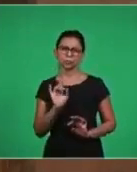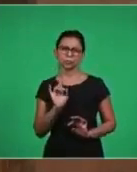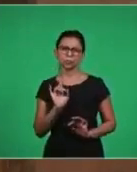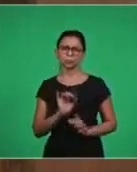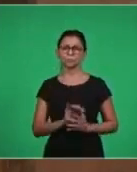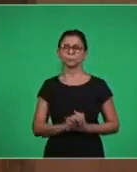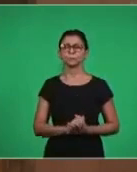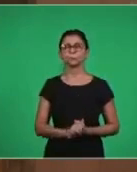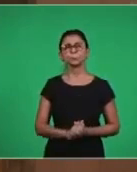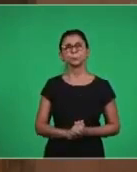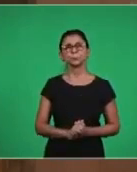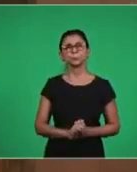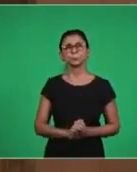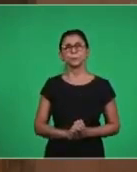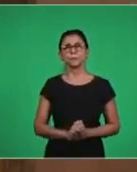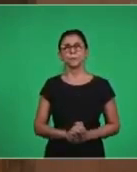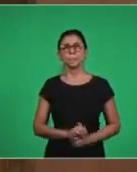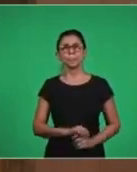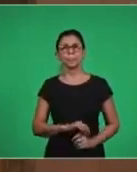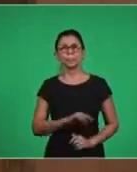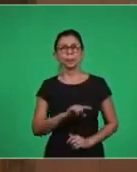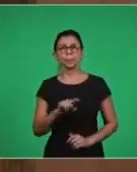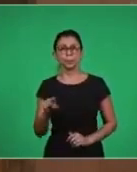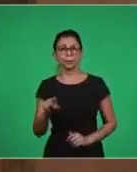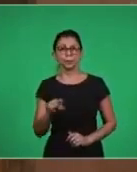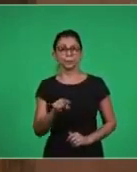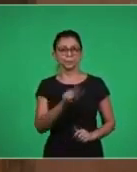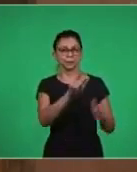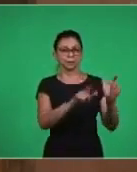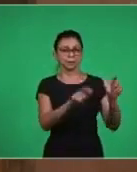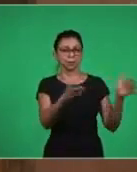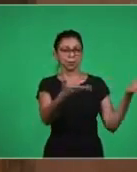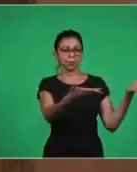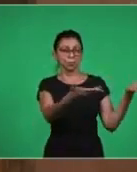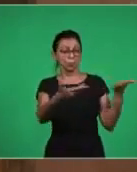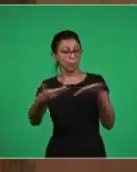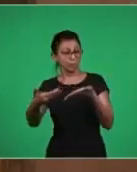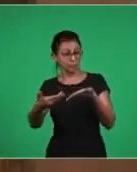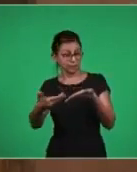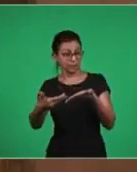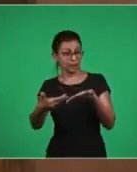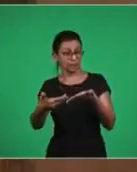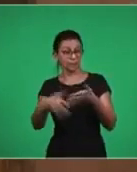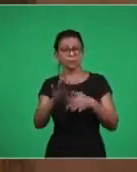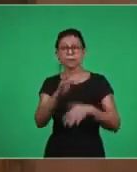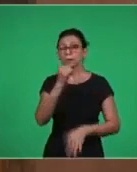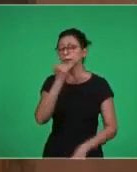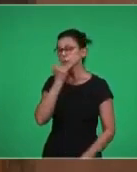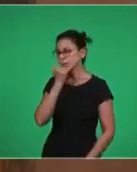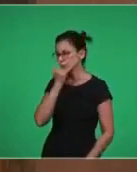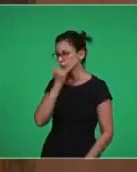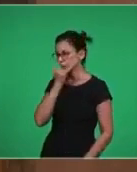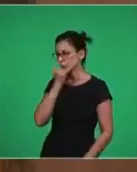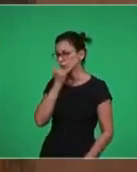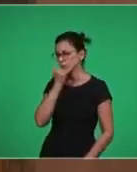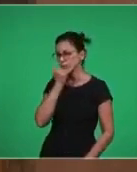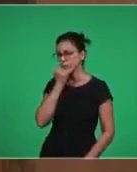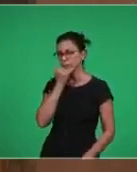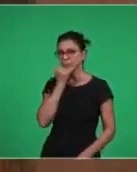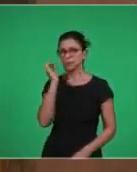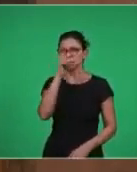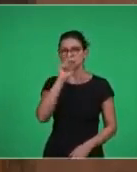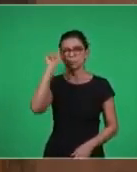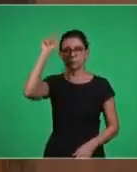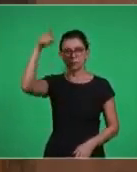on. Because when the excuses, when the good ones were invited, they began to come up with excuses.